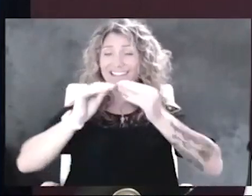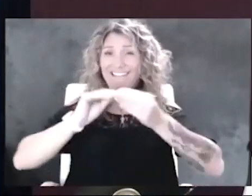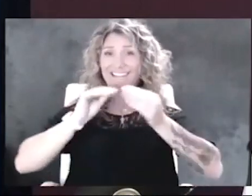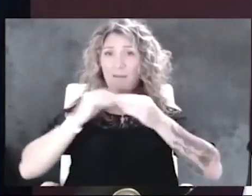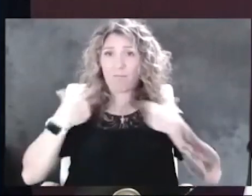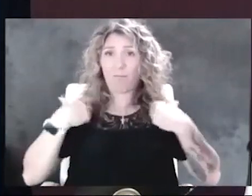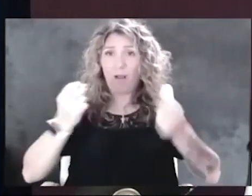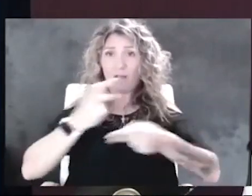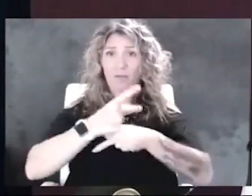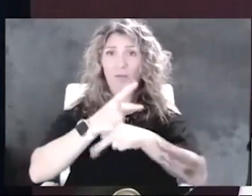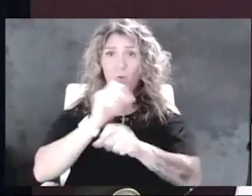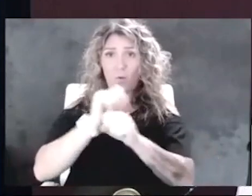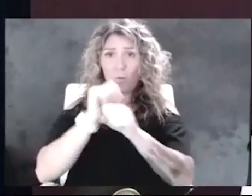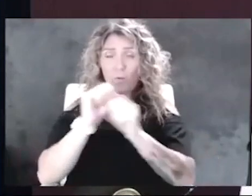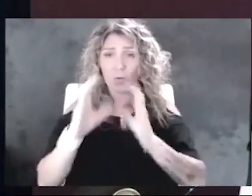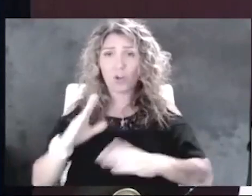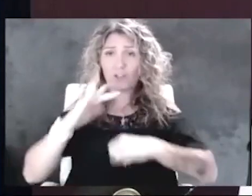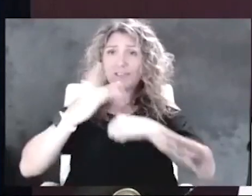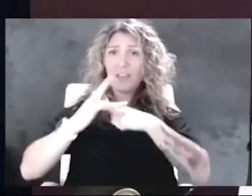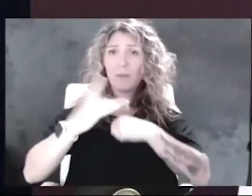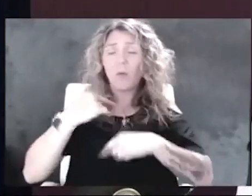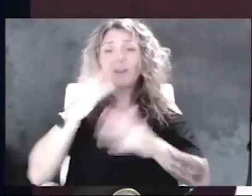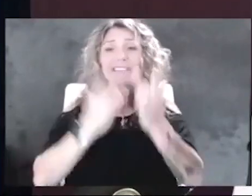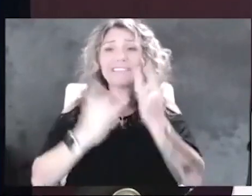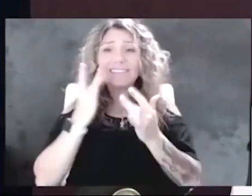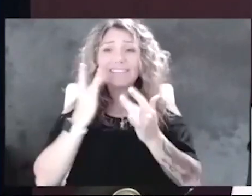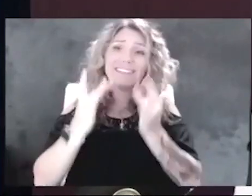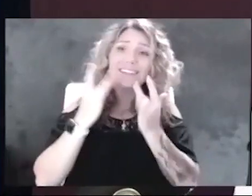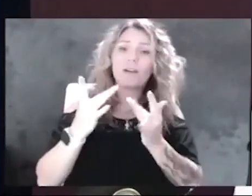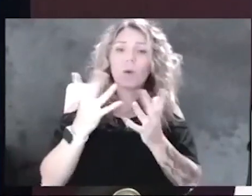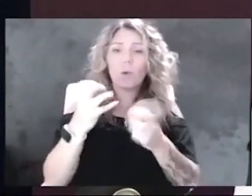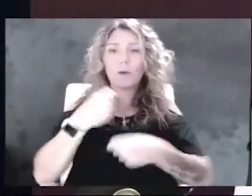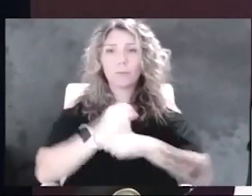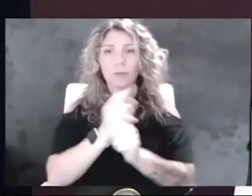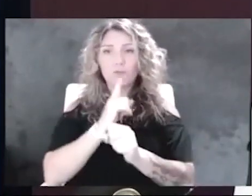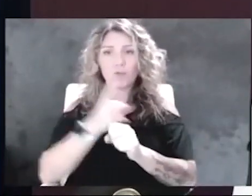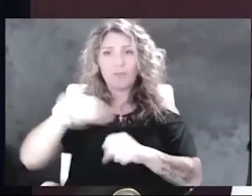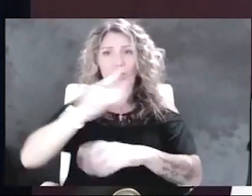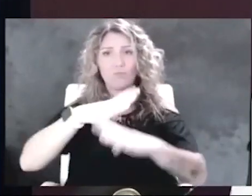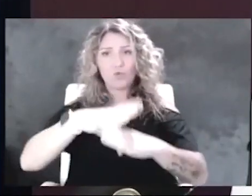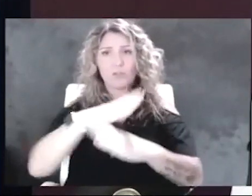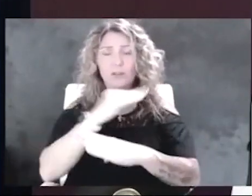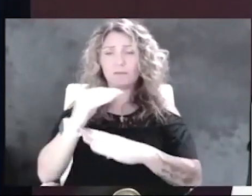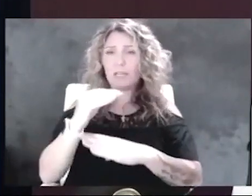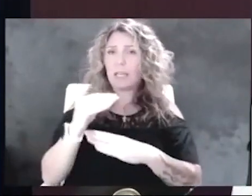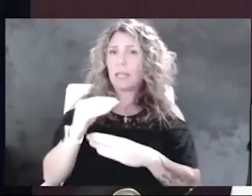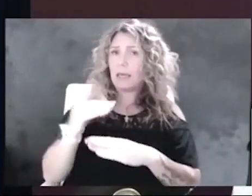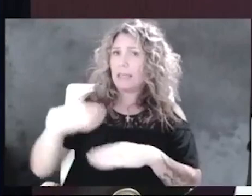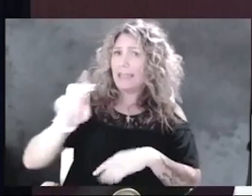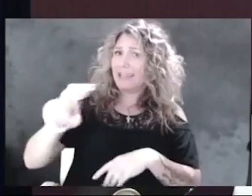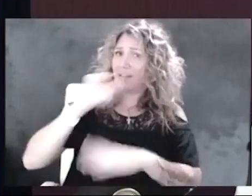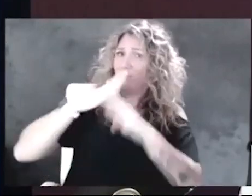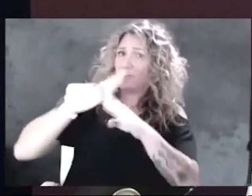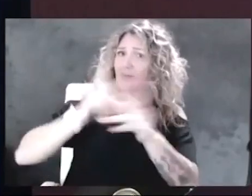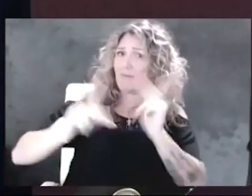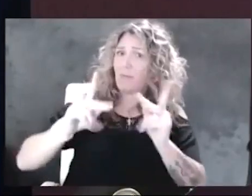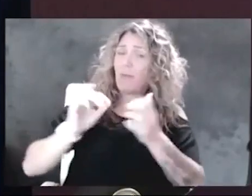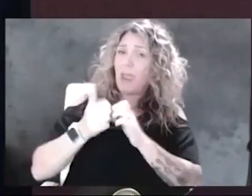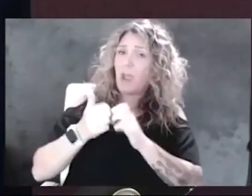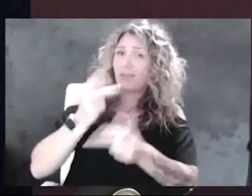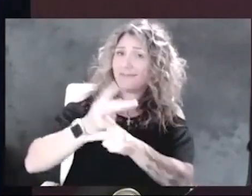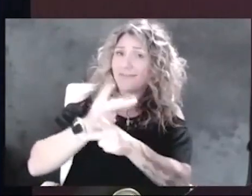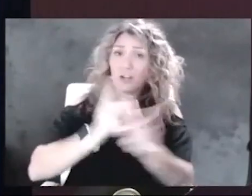know there's a shortage. We want to make sure they're going to be protected, and there are healthcare workers to protect people, to take care of folks. So therefore, we're going to step